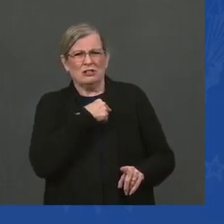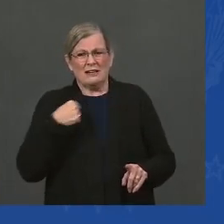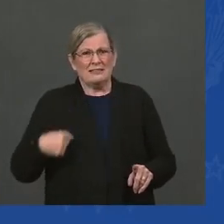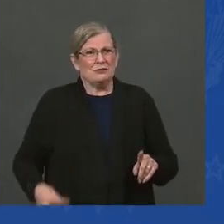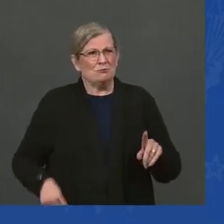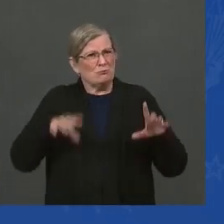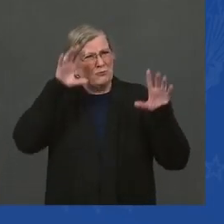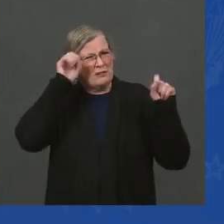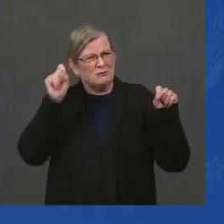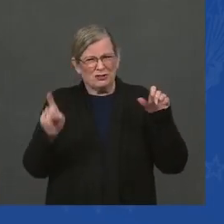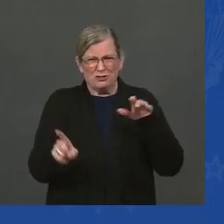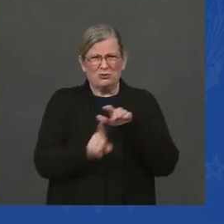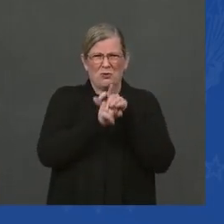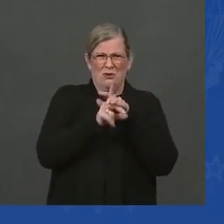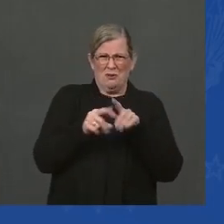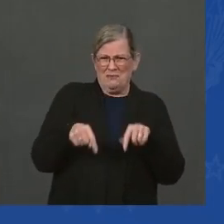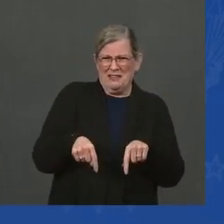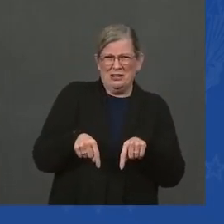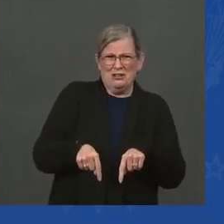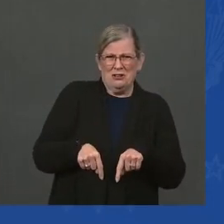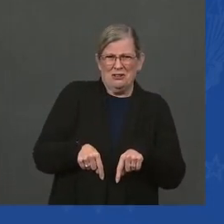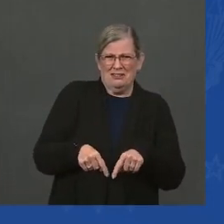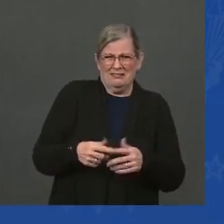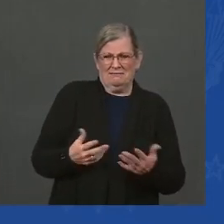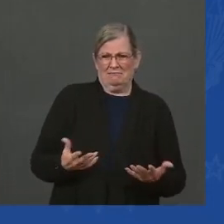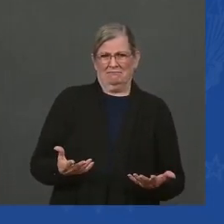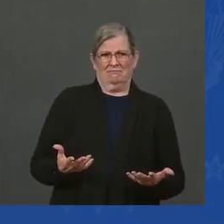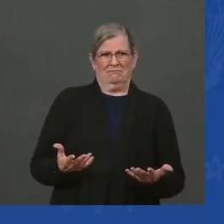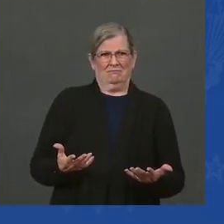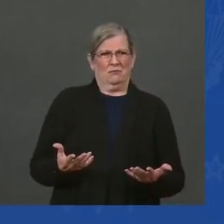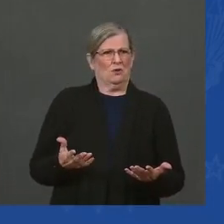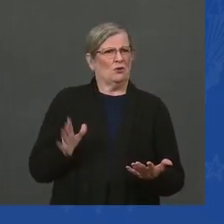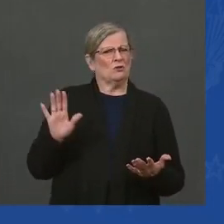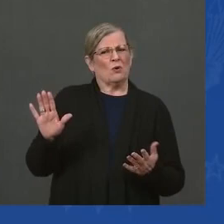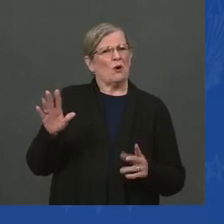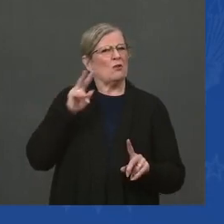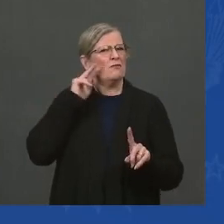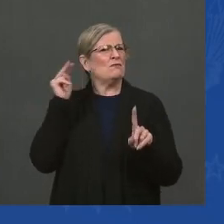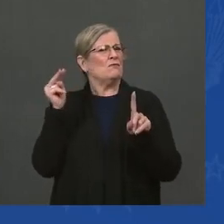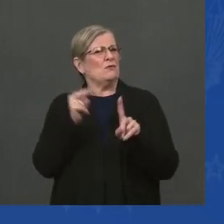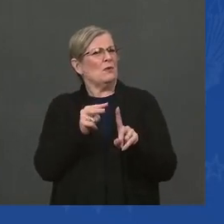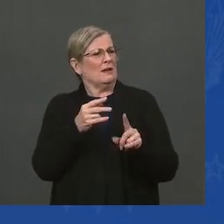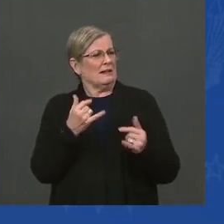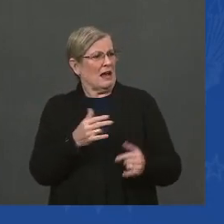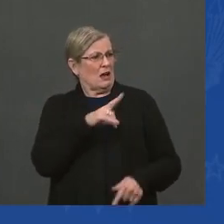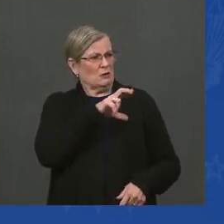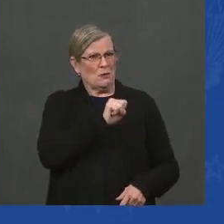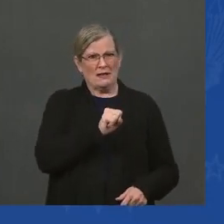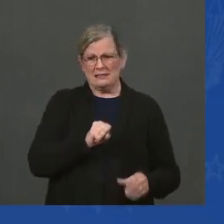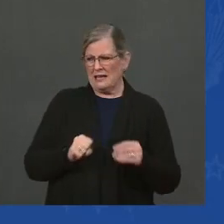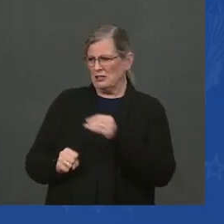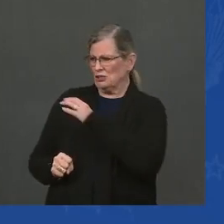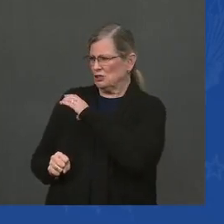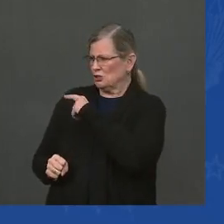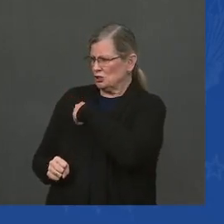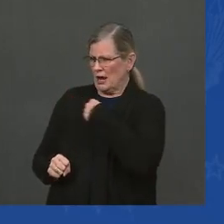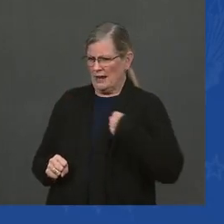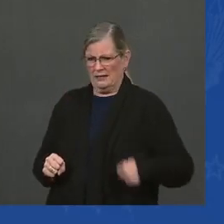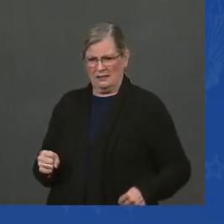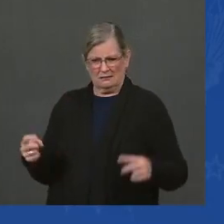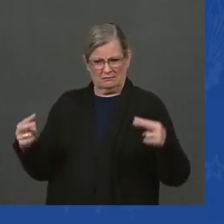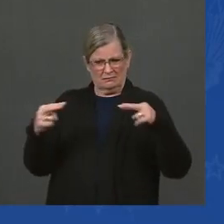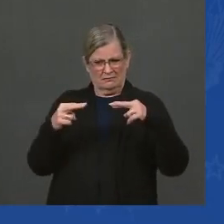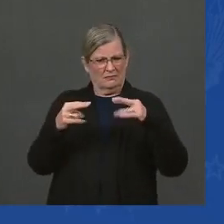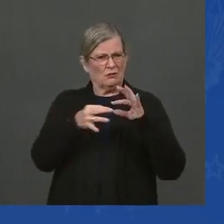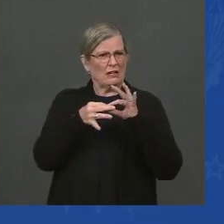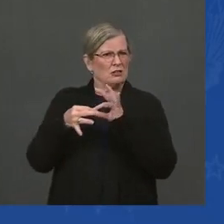you assess where things stand right now in U.S.-China relationships after your first 10 months in office, your diplomats have had difficulty engaging